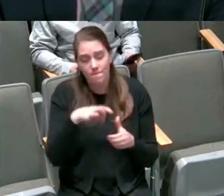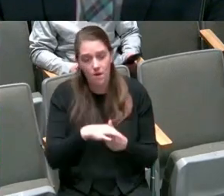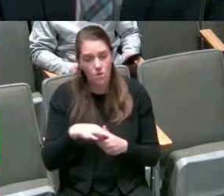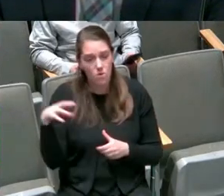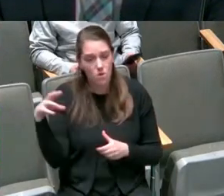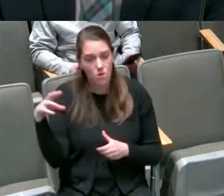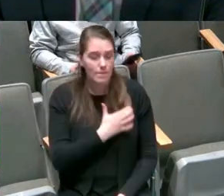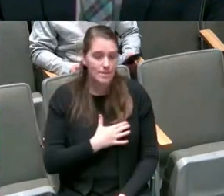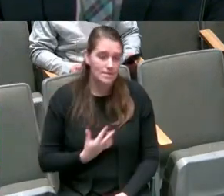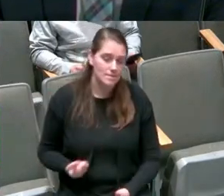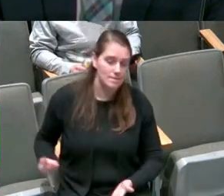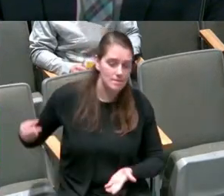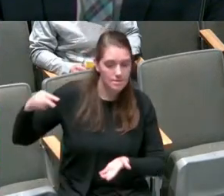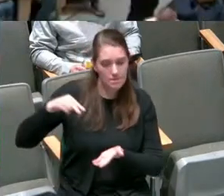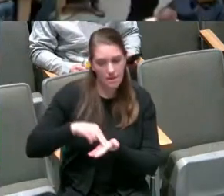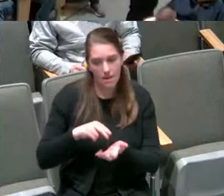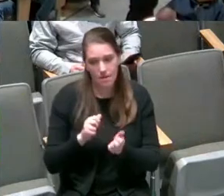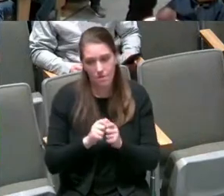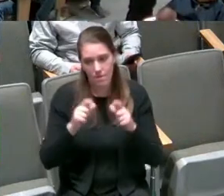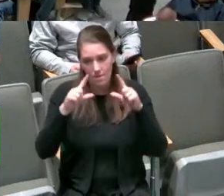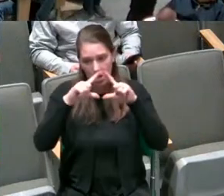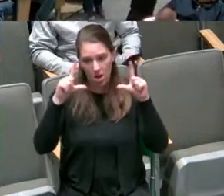with your card